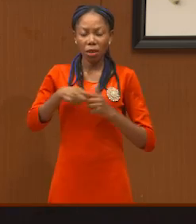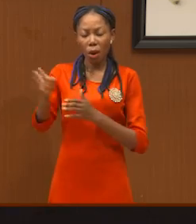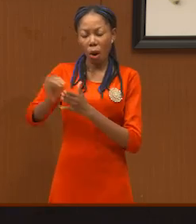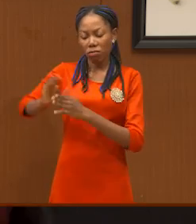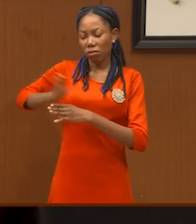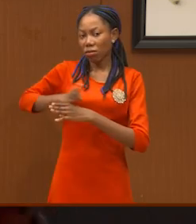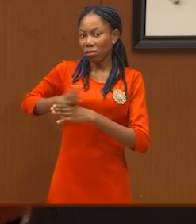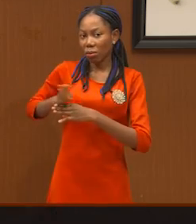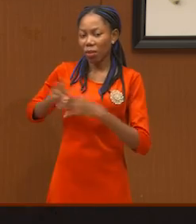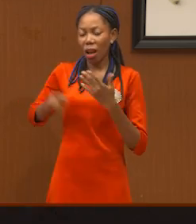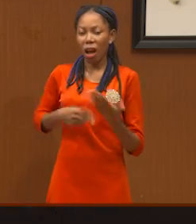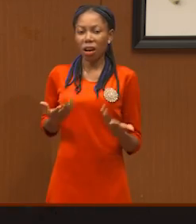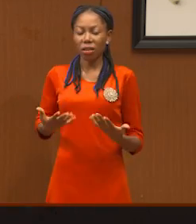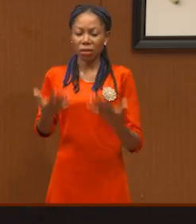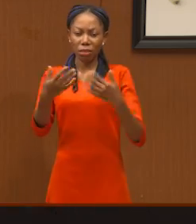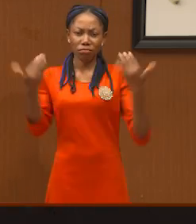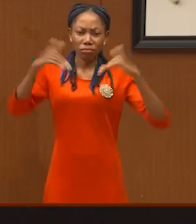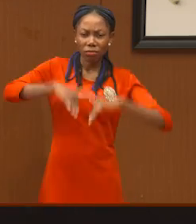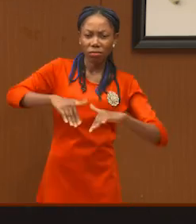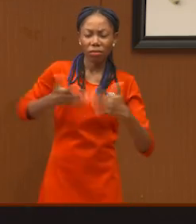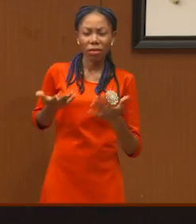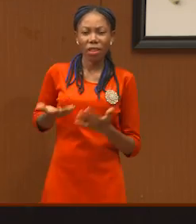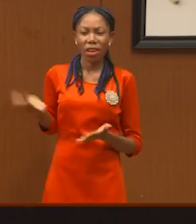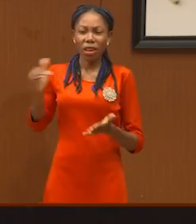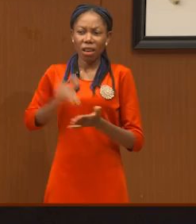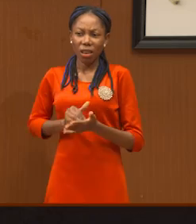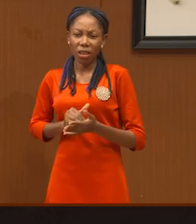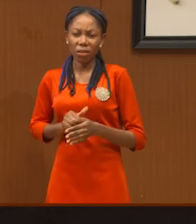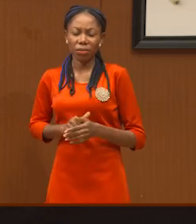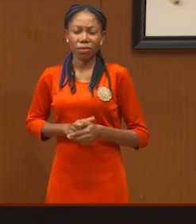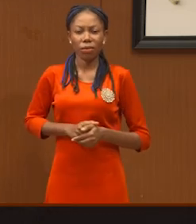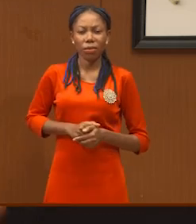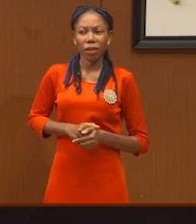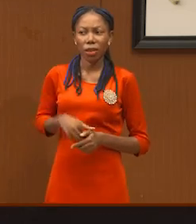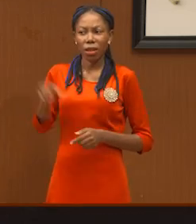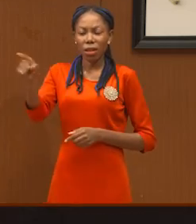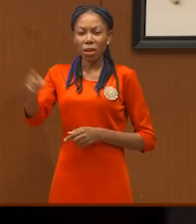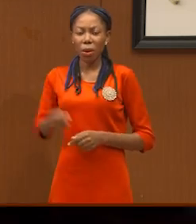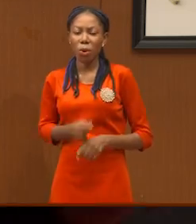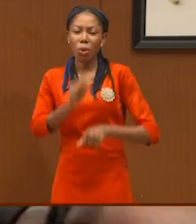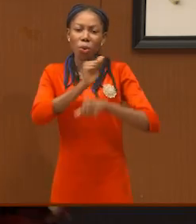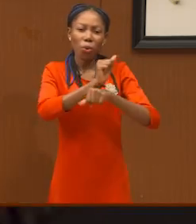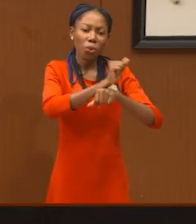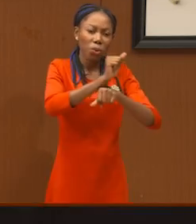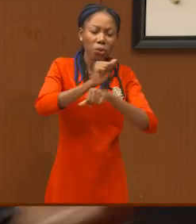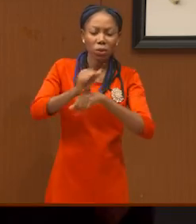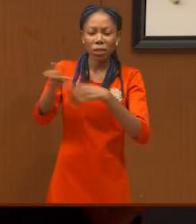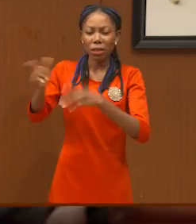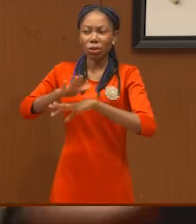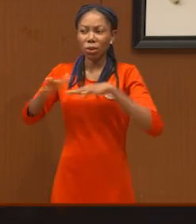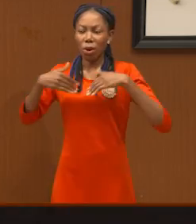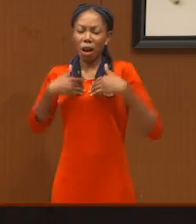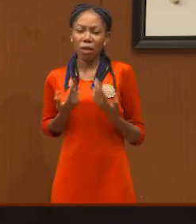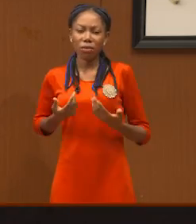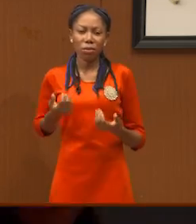businesses were messed up. I brought that to his knowledge. I was flipped. A lot of boys I brought into I was into